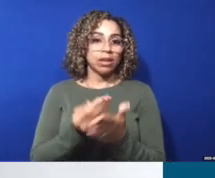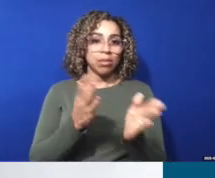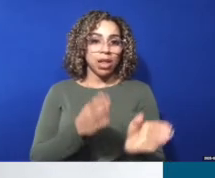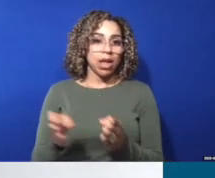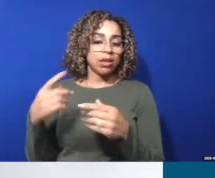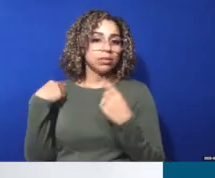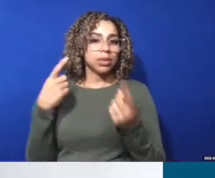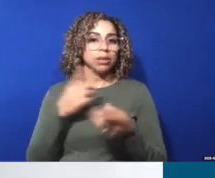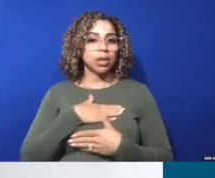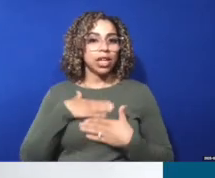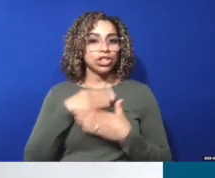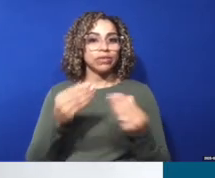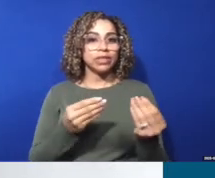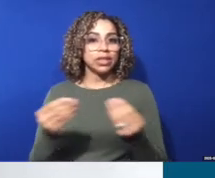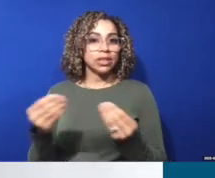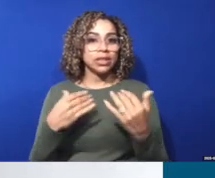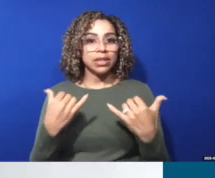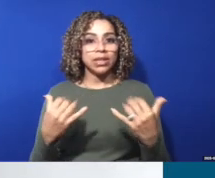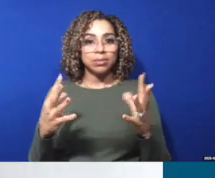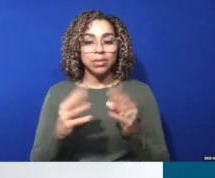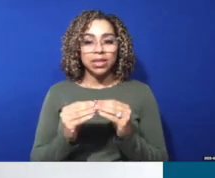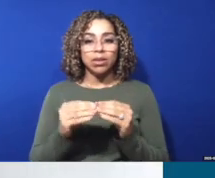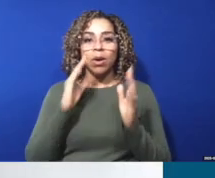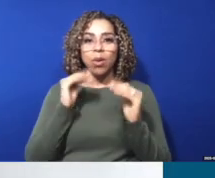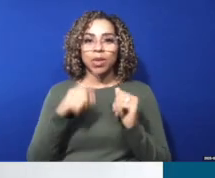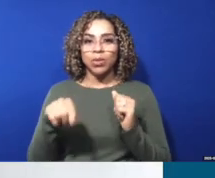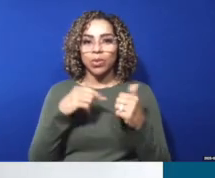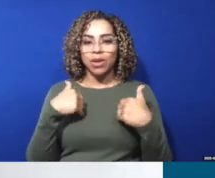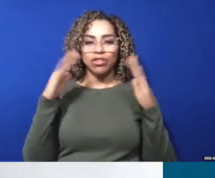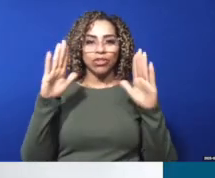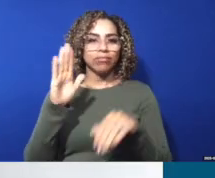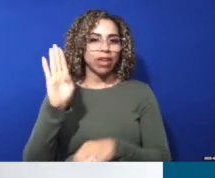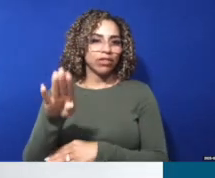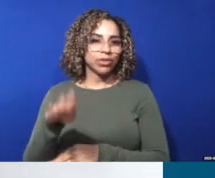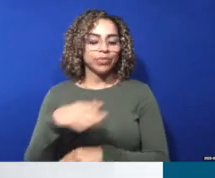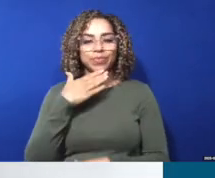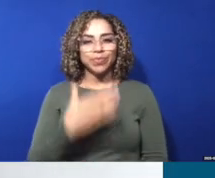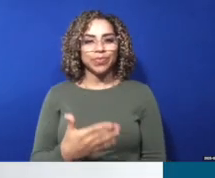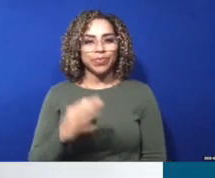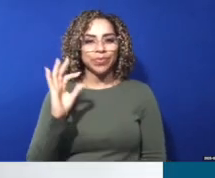to facilitate today's meeting, and we hope that you have a great afternoon. Thank you.